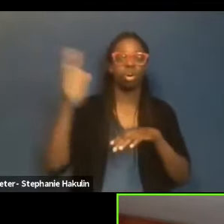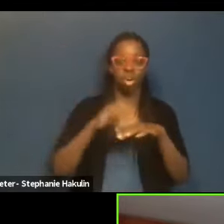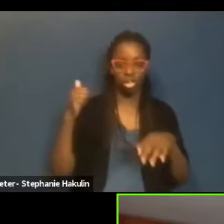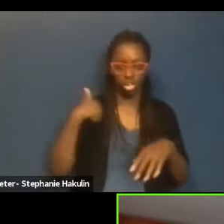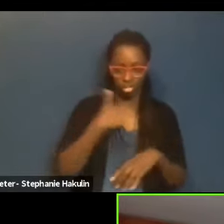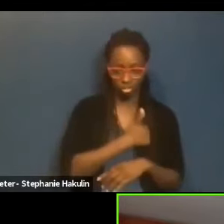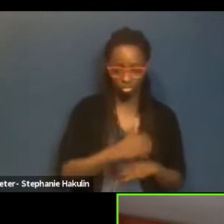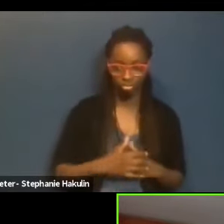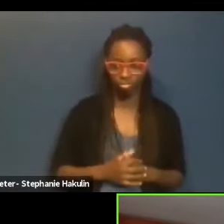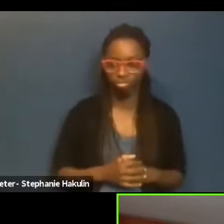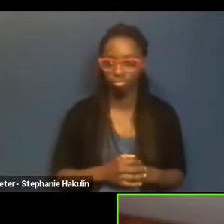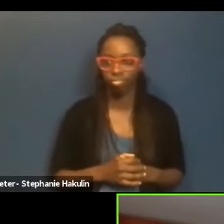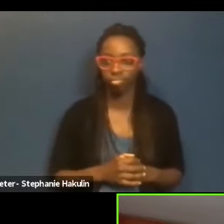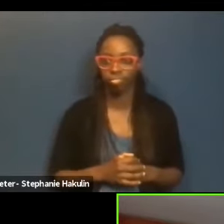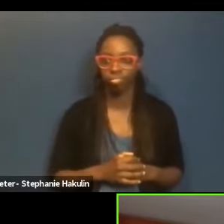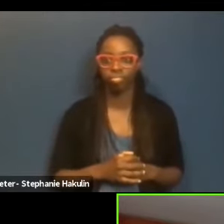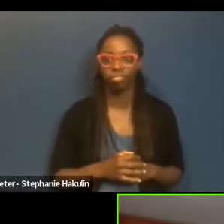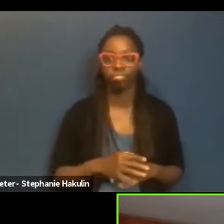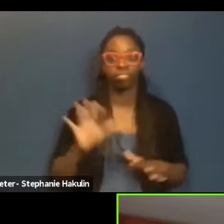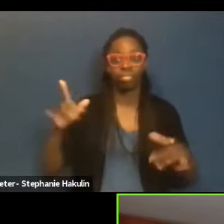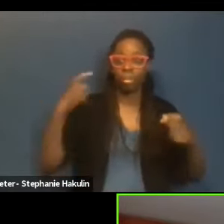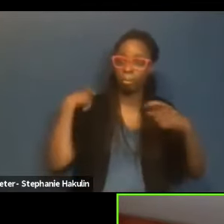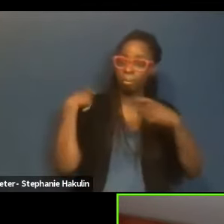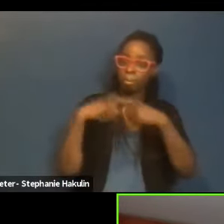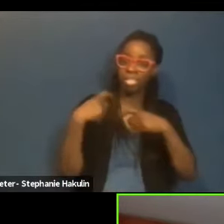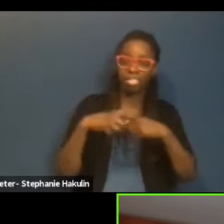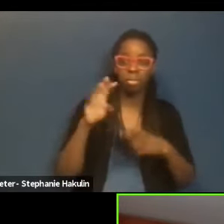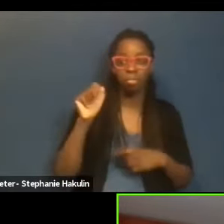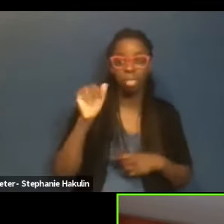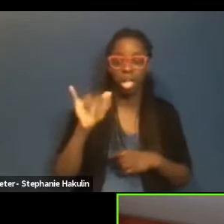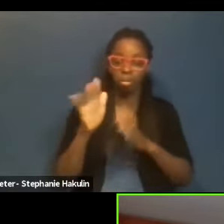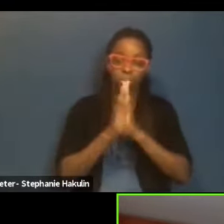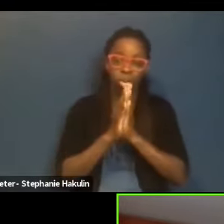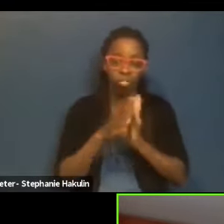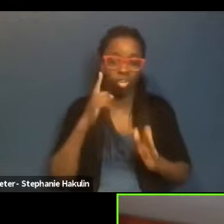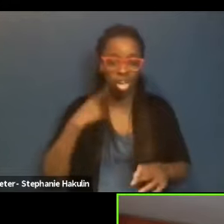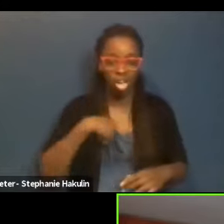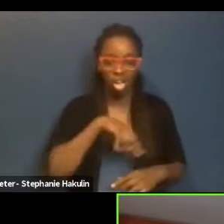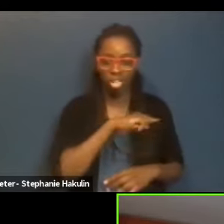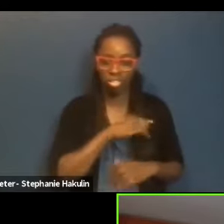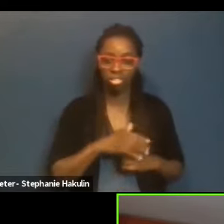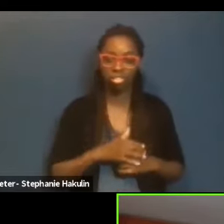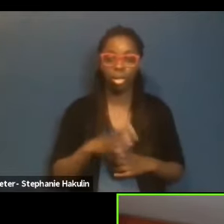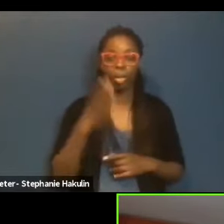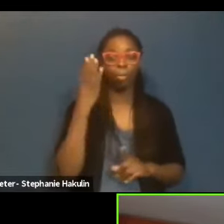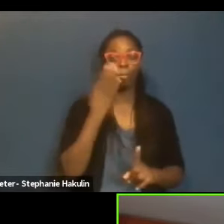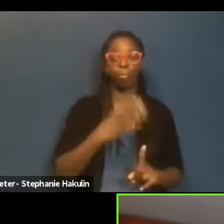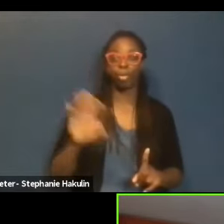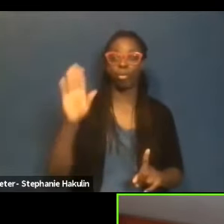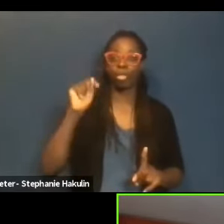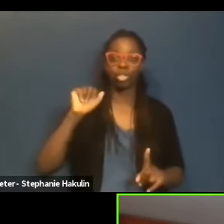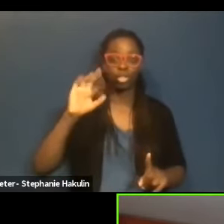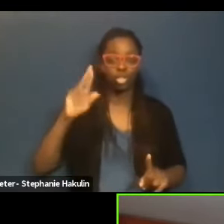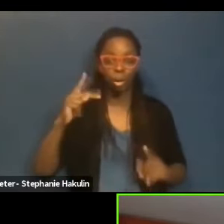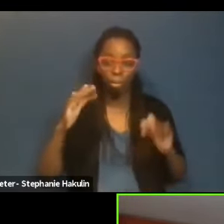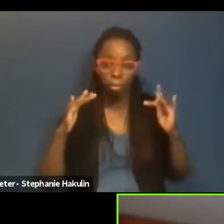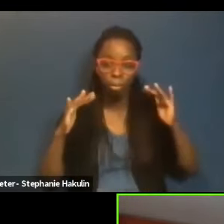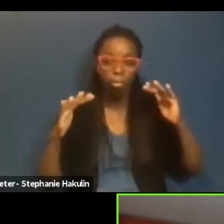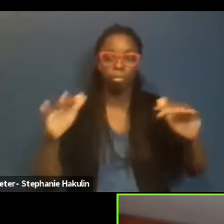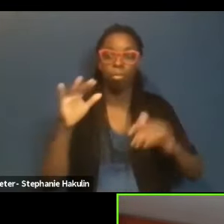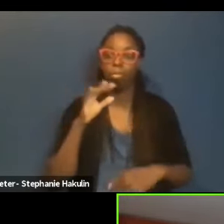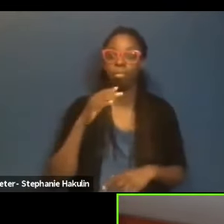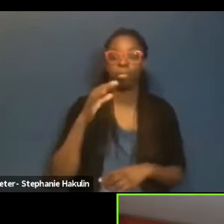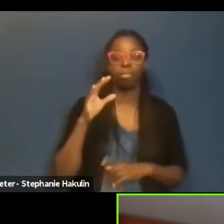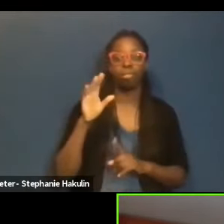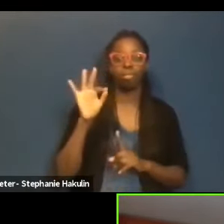Comida, pray for us. Our Lady of the blue tarps, ruega por nosotros. Our Lady of FEMA, ruega por nosotros. Mother of bottled water,